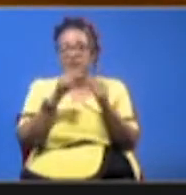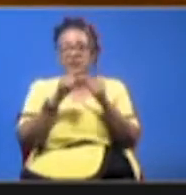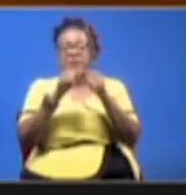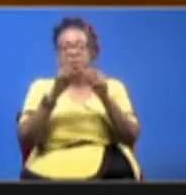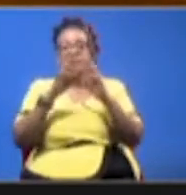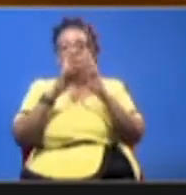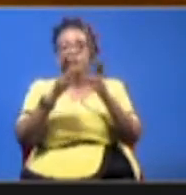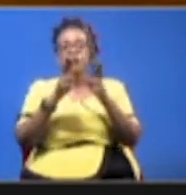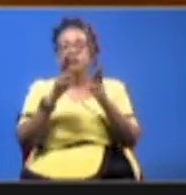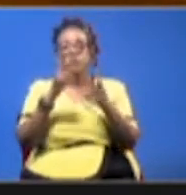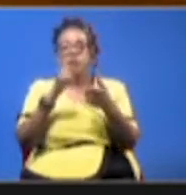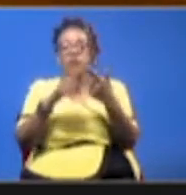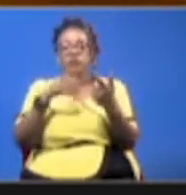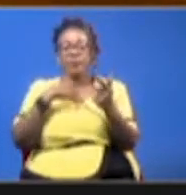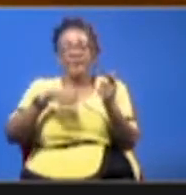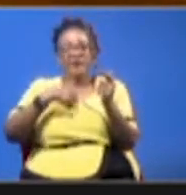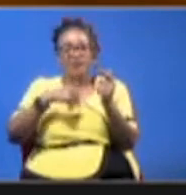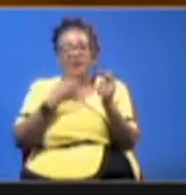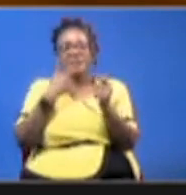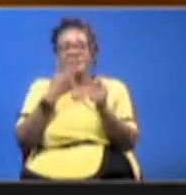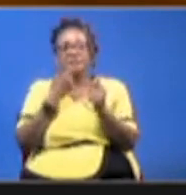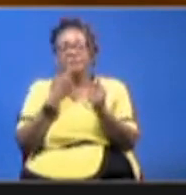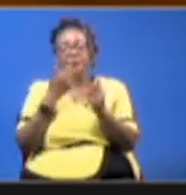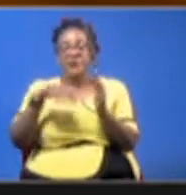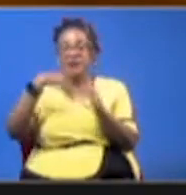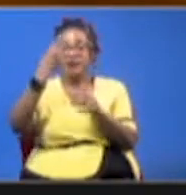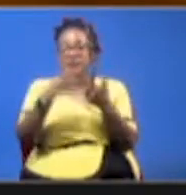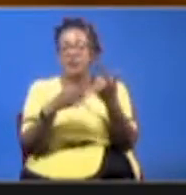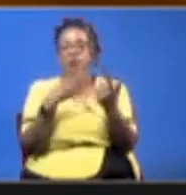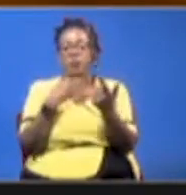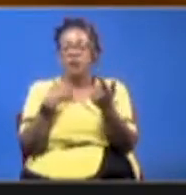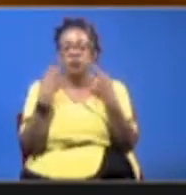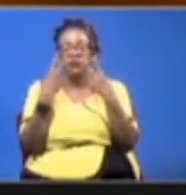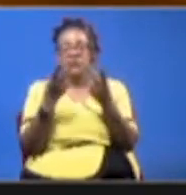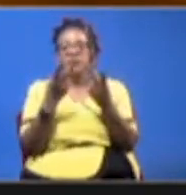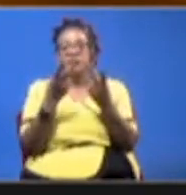what our ISPAC CEO has said is that next year's award, we want to look at